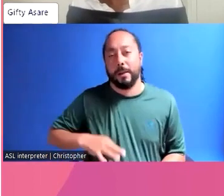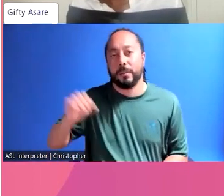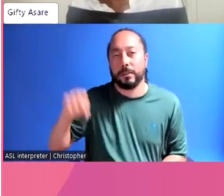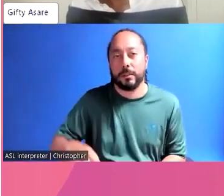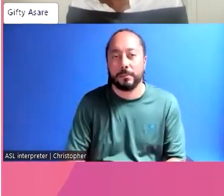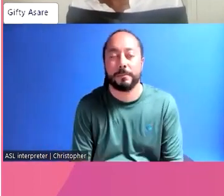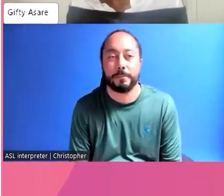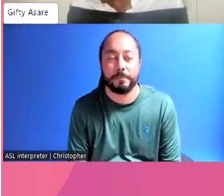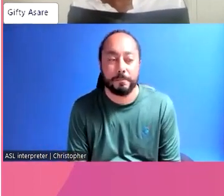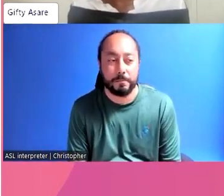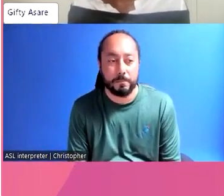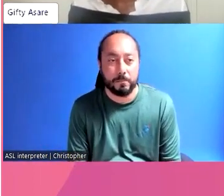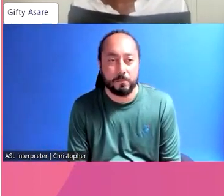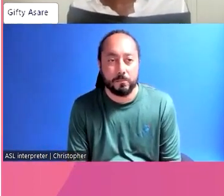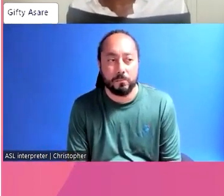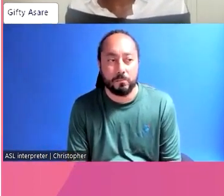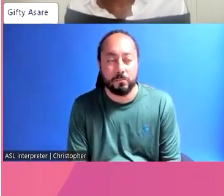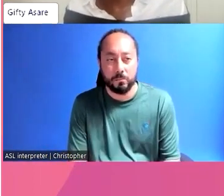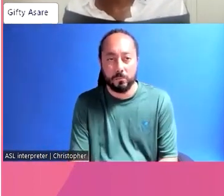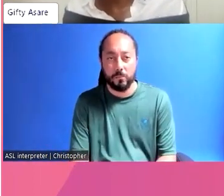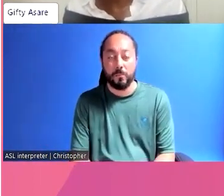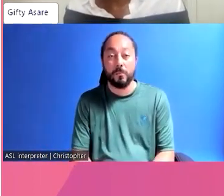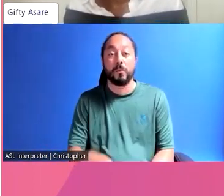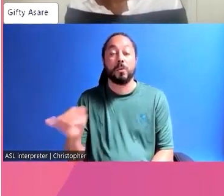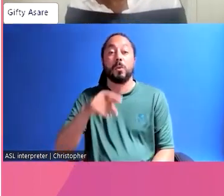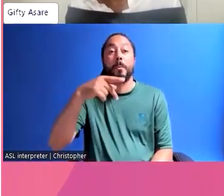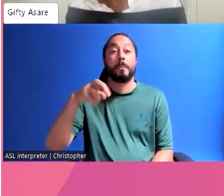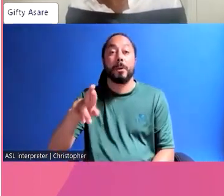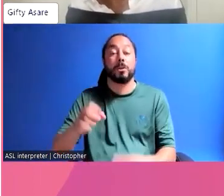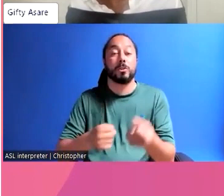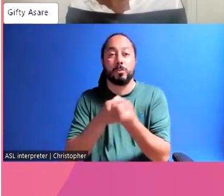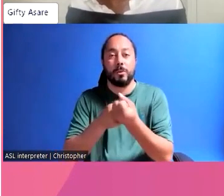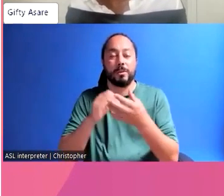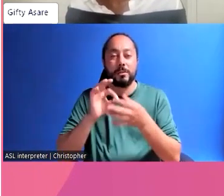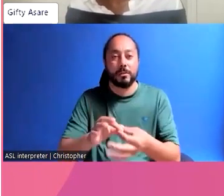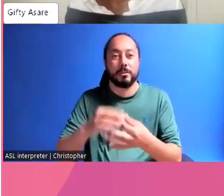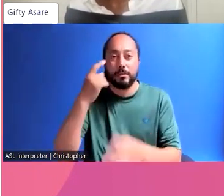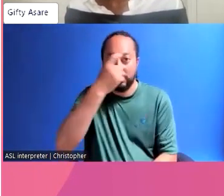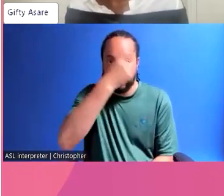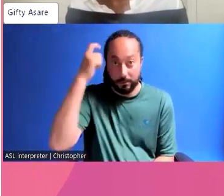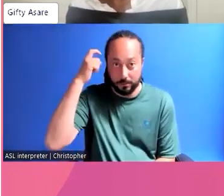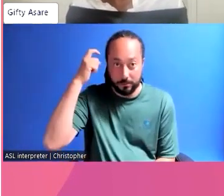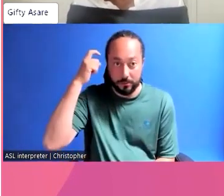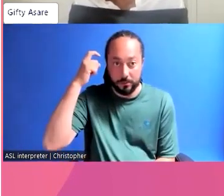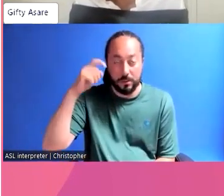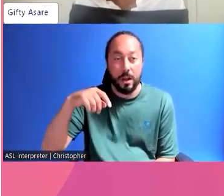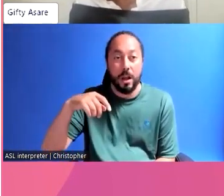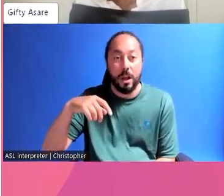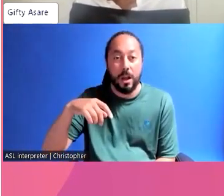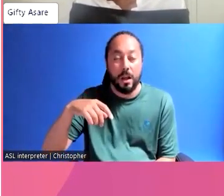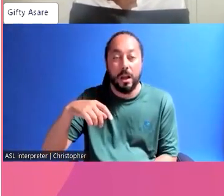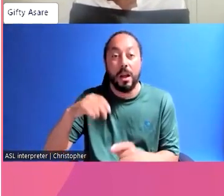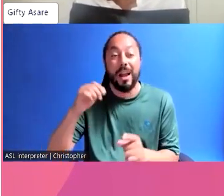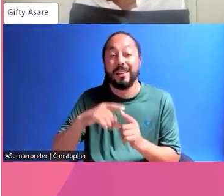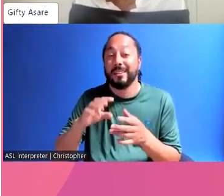We looked at the effects of peer support on traumatic brain injuries. In this case, we had 6 reviews. And in context of TBI,